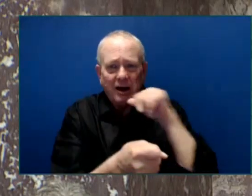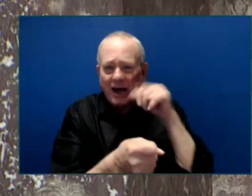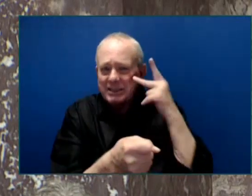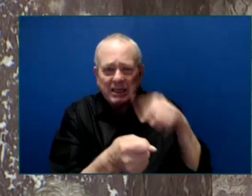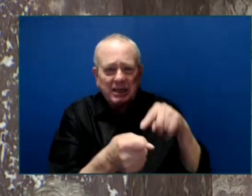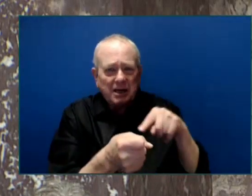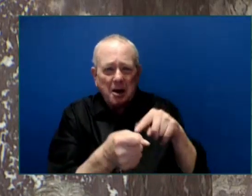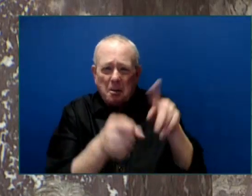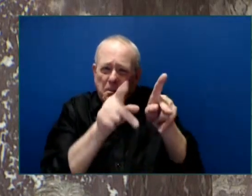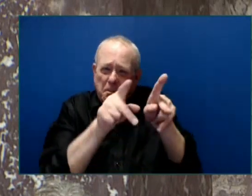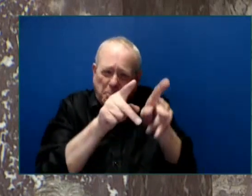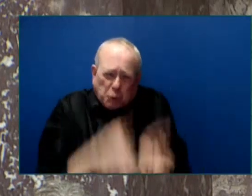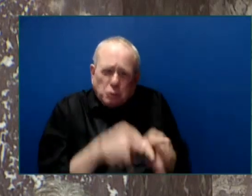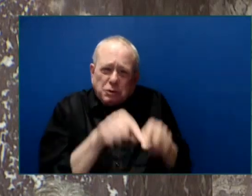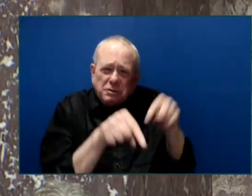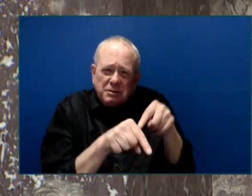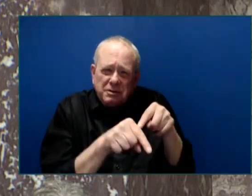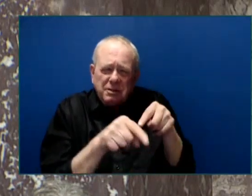Speaker.